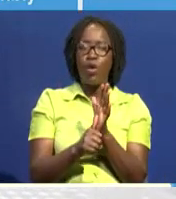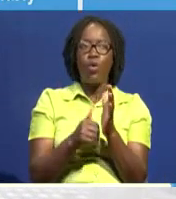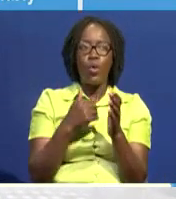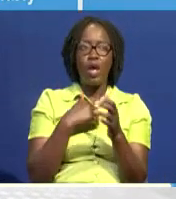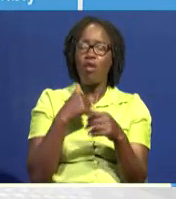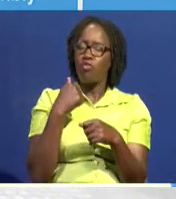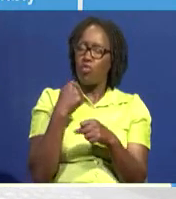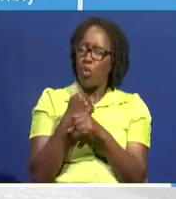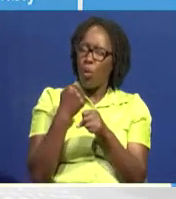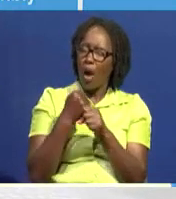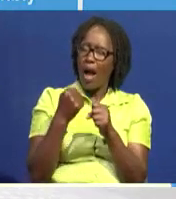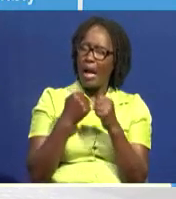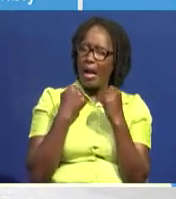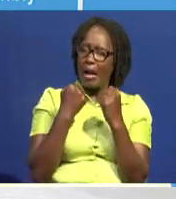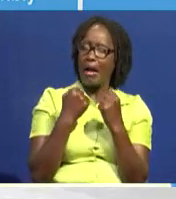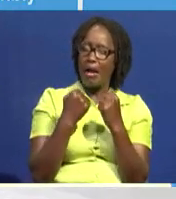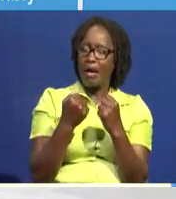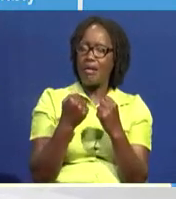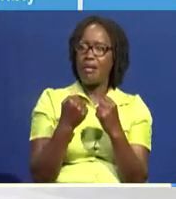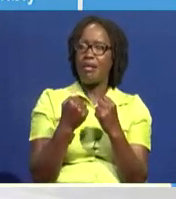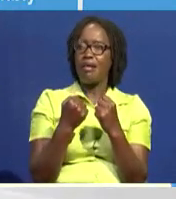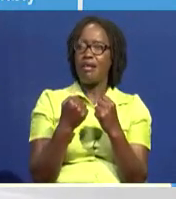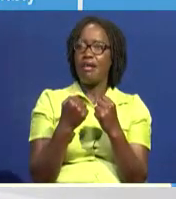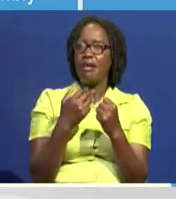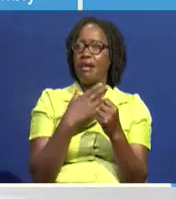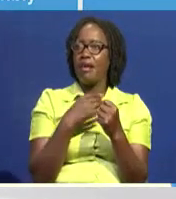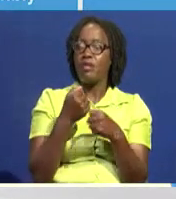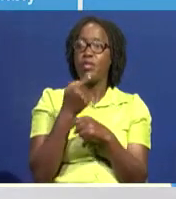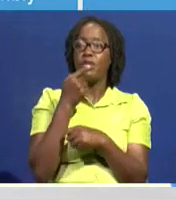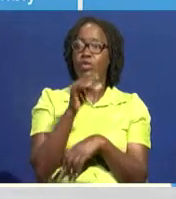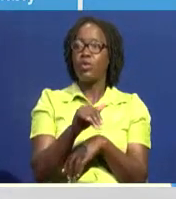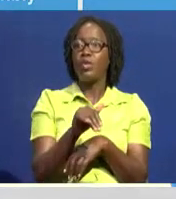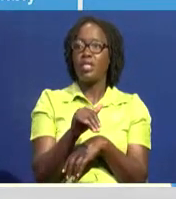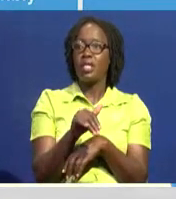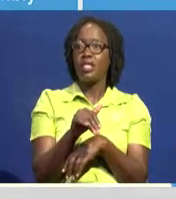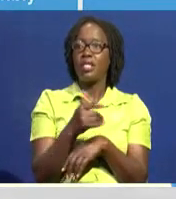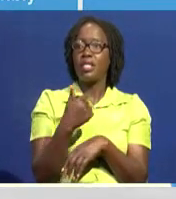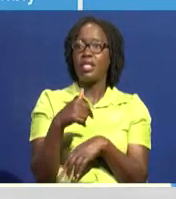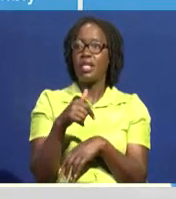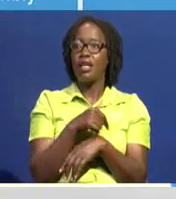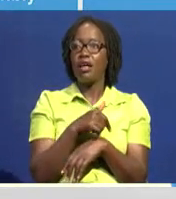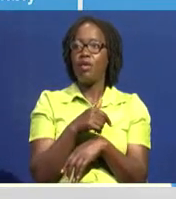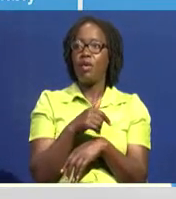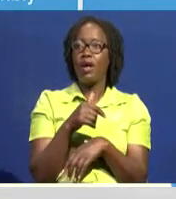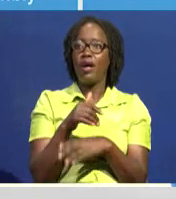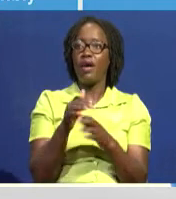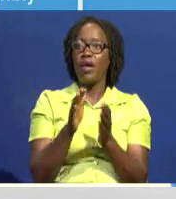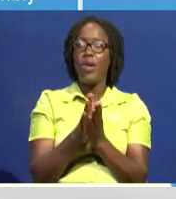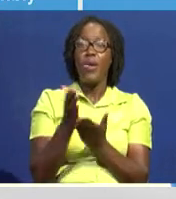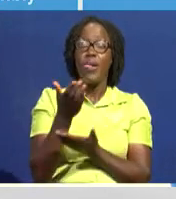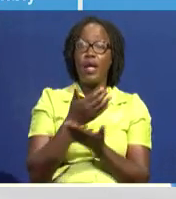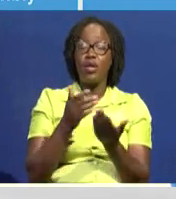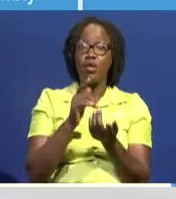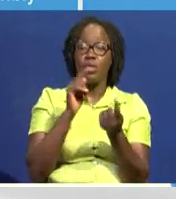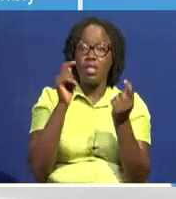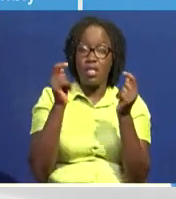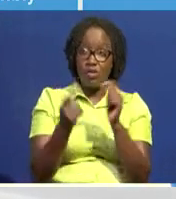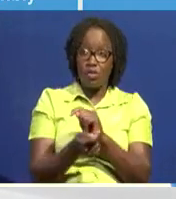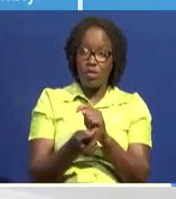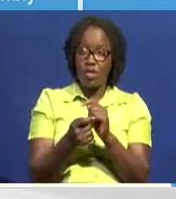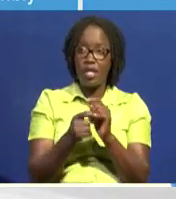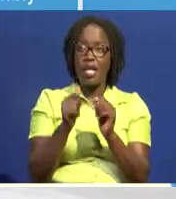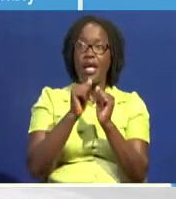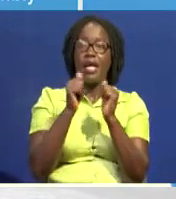our belts and step up in making sure that our bottom-up economic transformation agenda